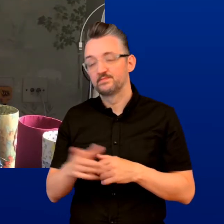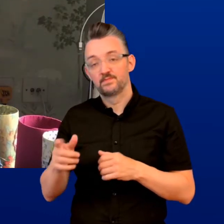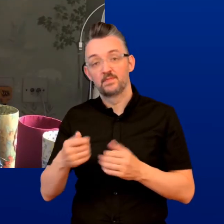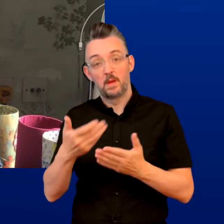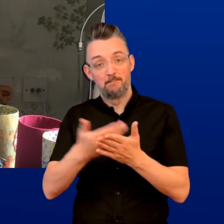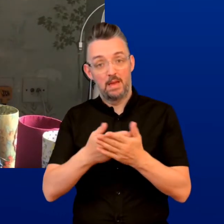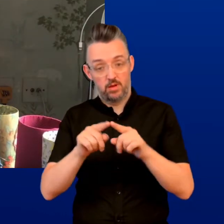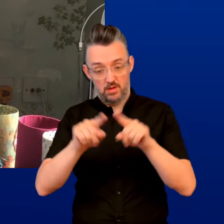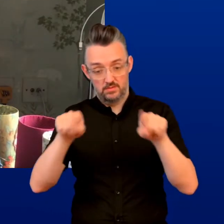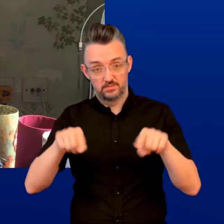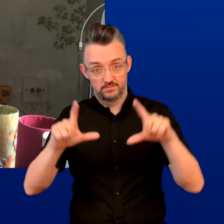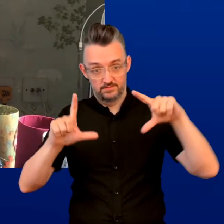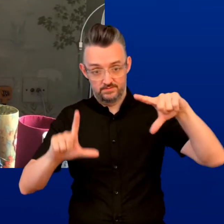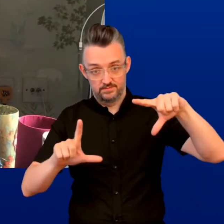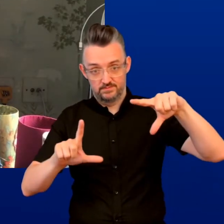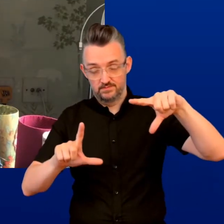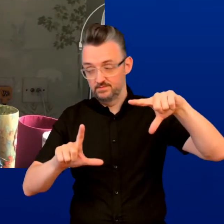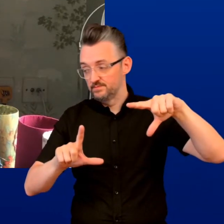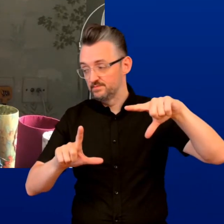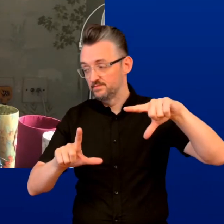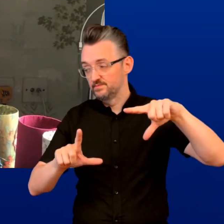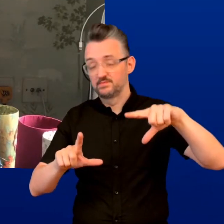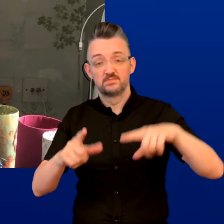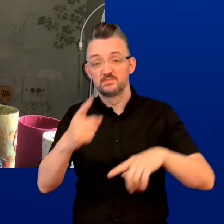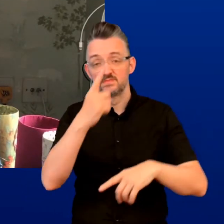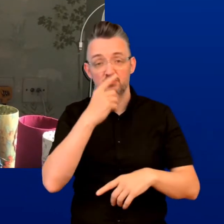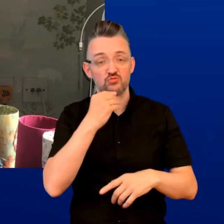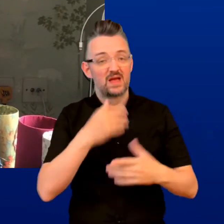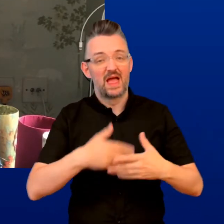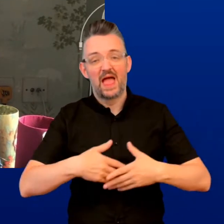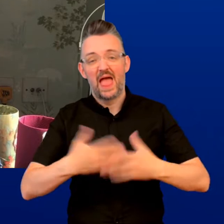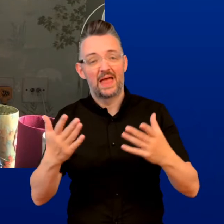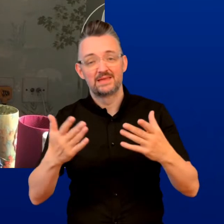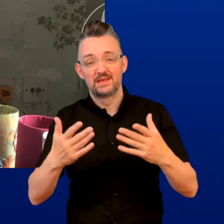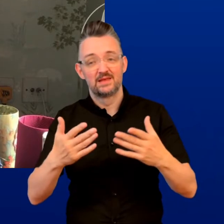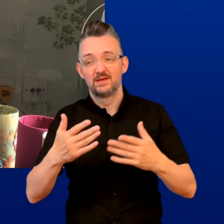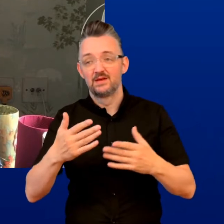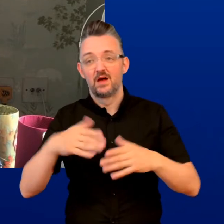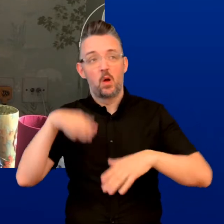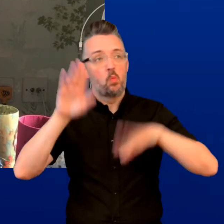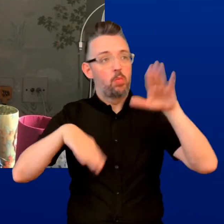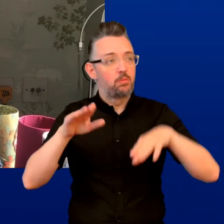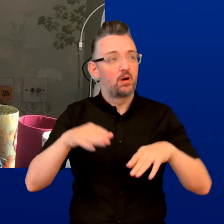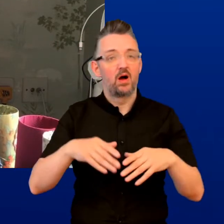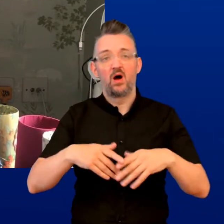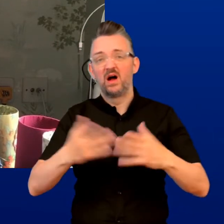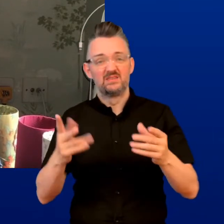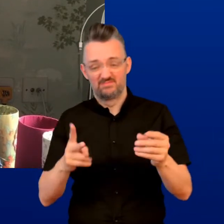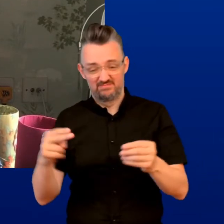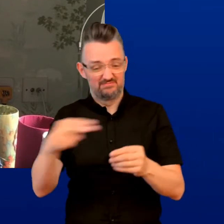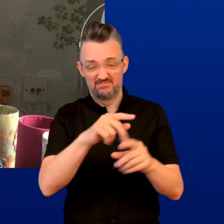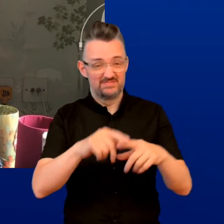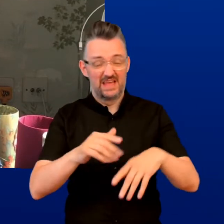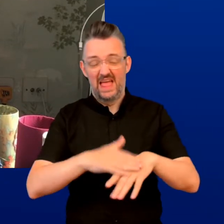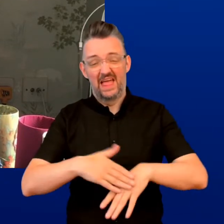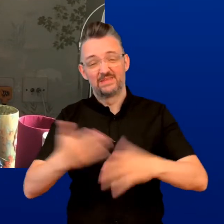a bit of paper this time to do it. And you can use any paper, decorated paper. This one has got